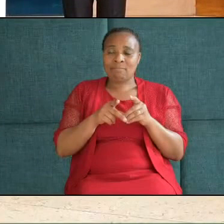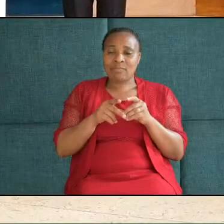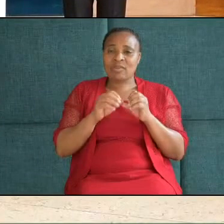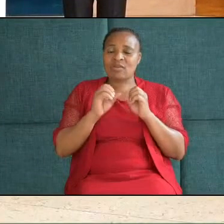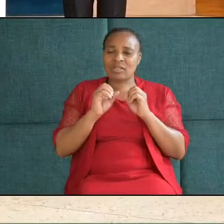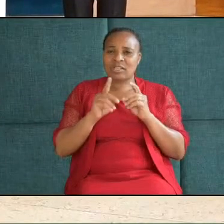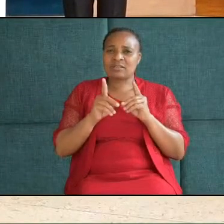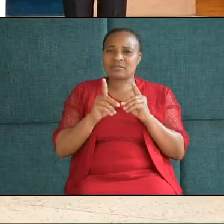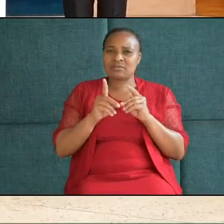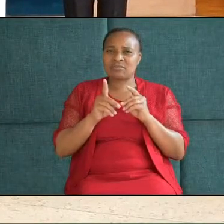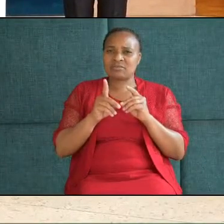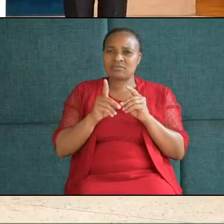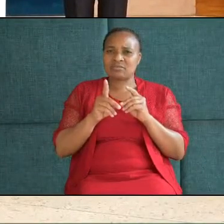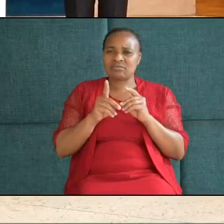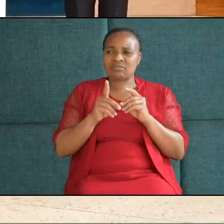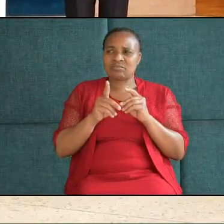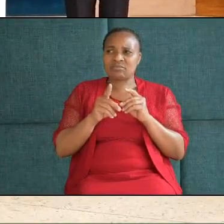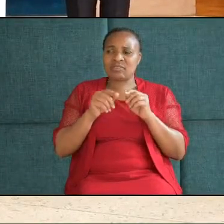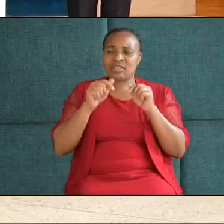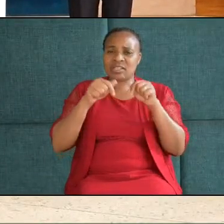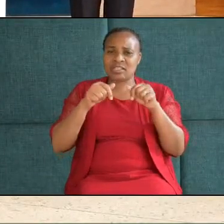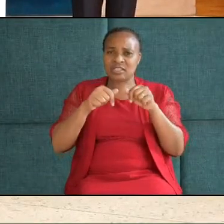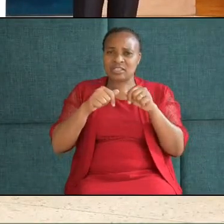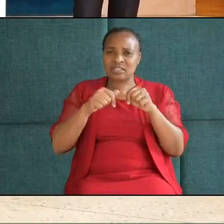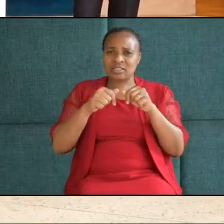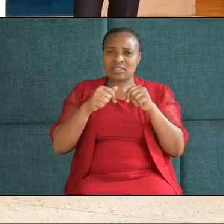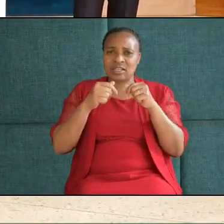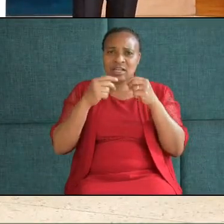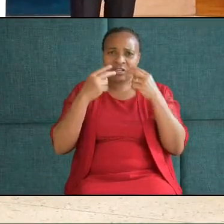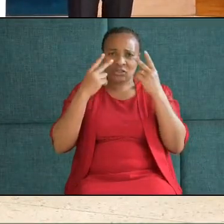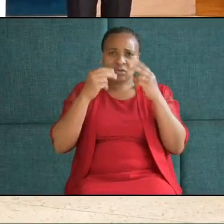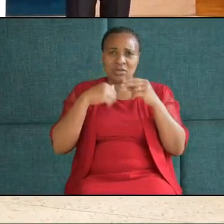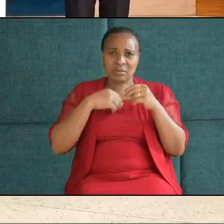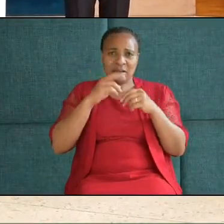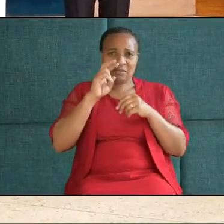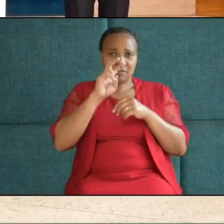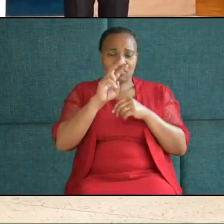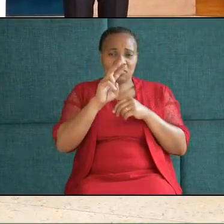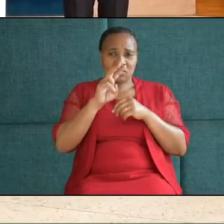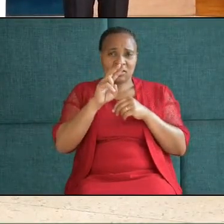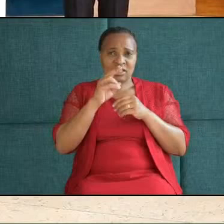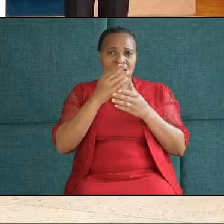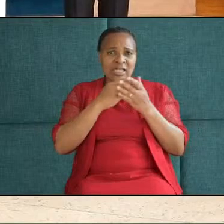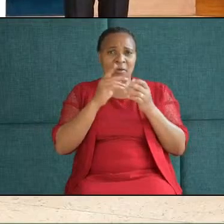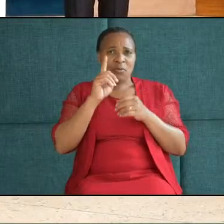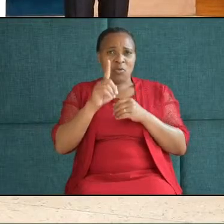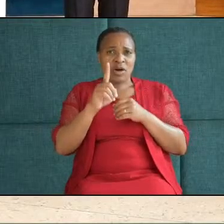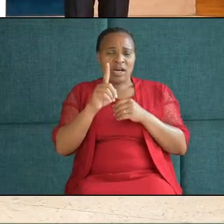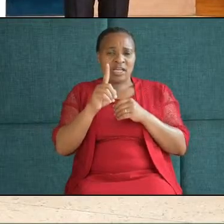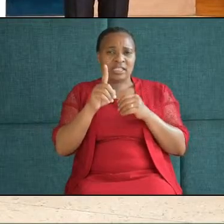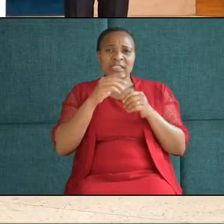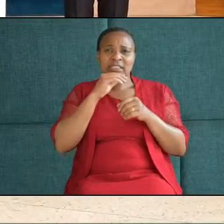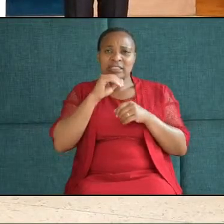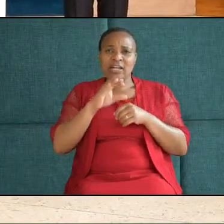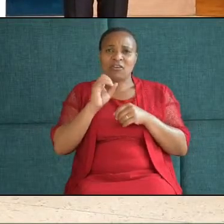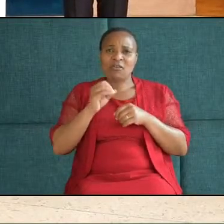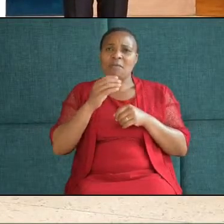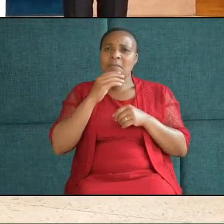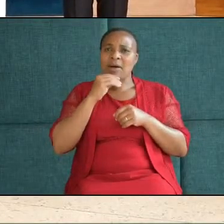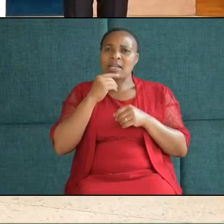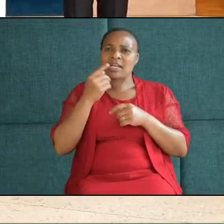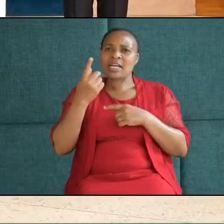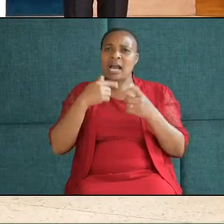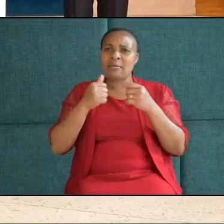Aha! That thing stood. I saw in my vision at night someone like the Son of Man coming with